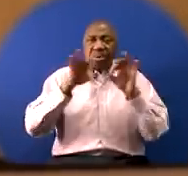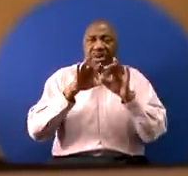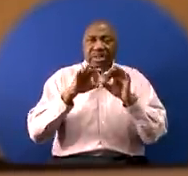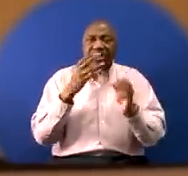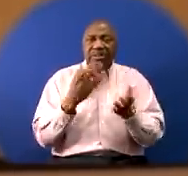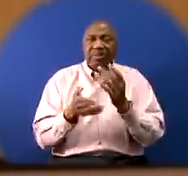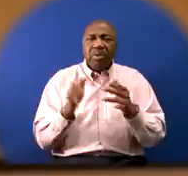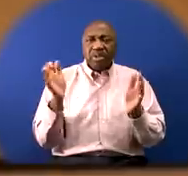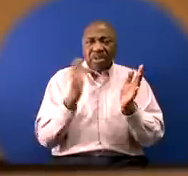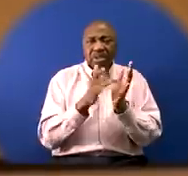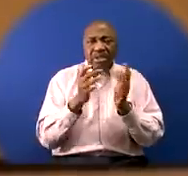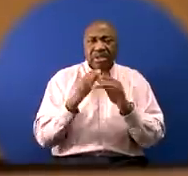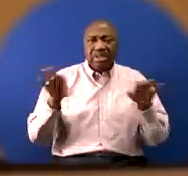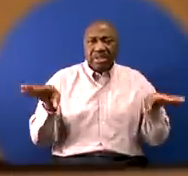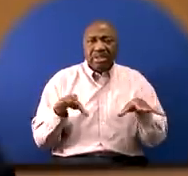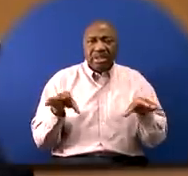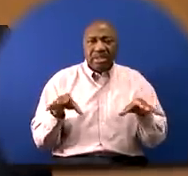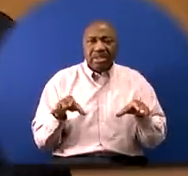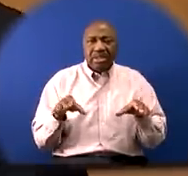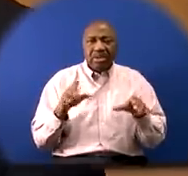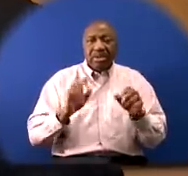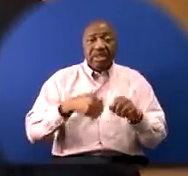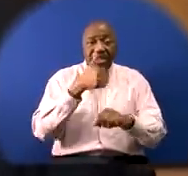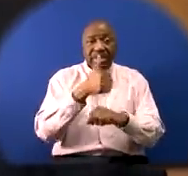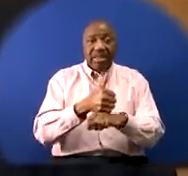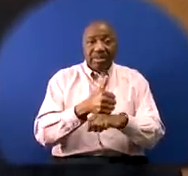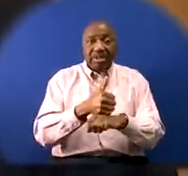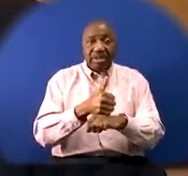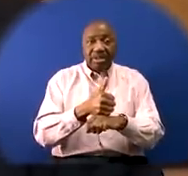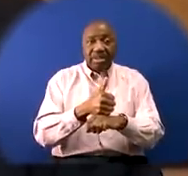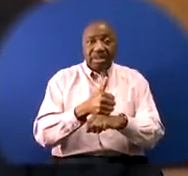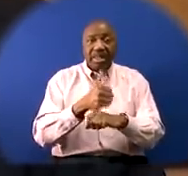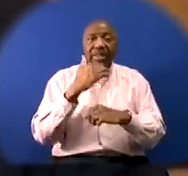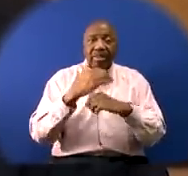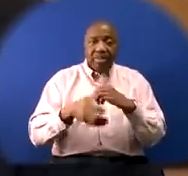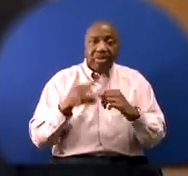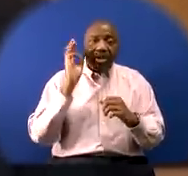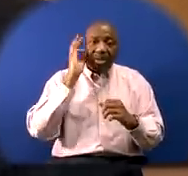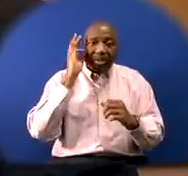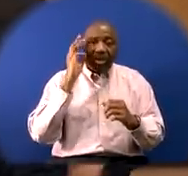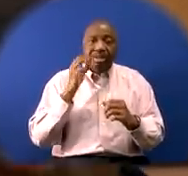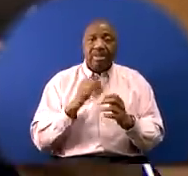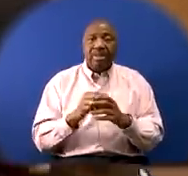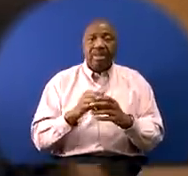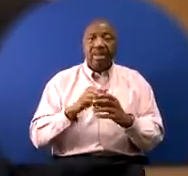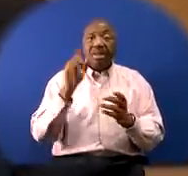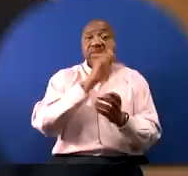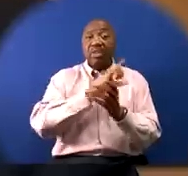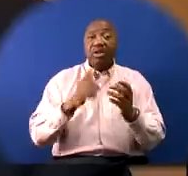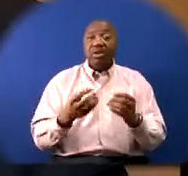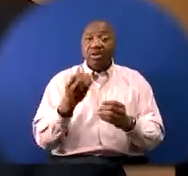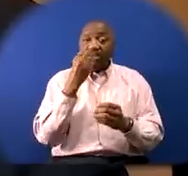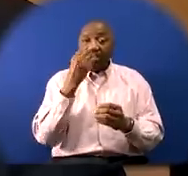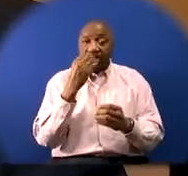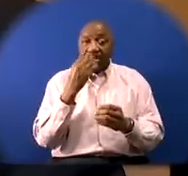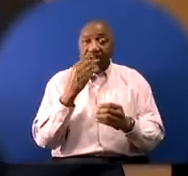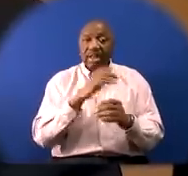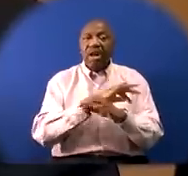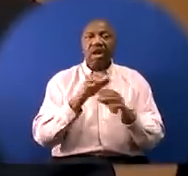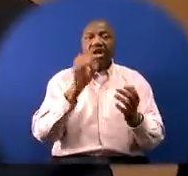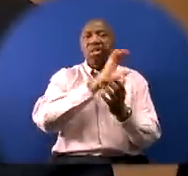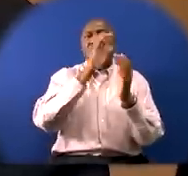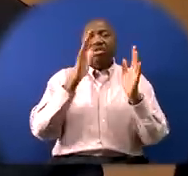Jesus did when he instituted that meal with his disciples, the Lord's Supper that all